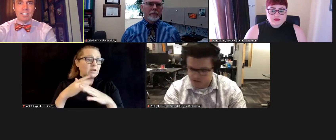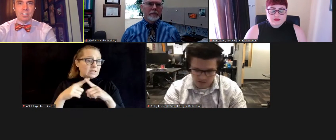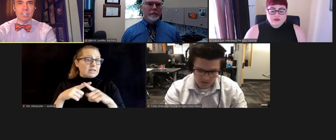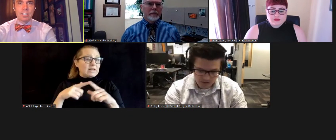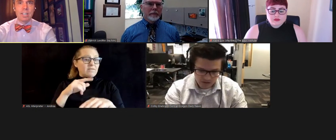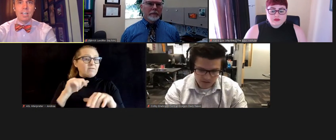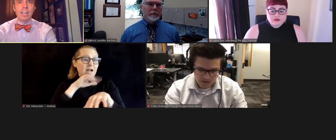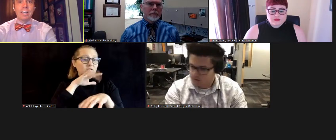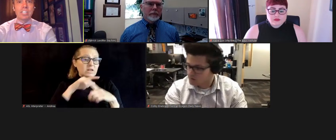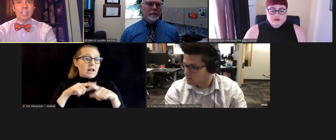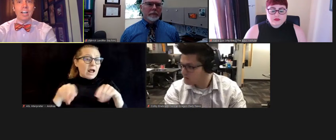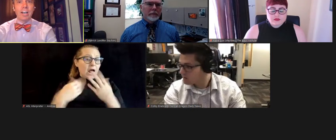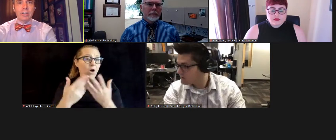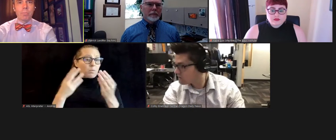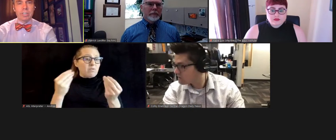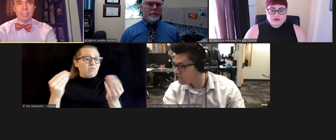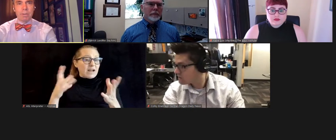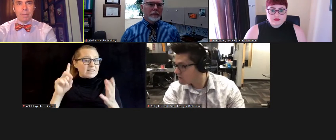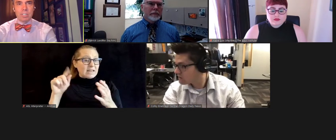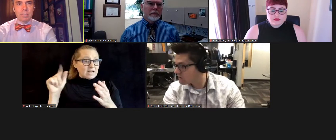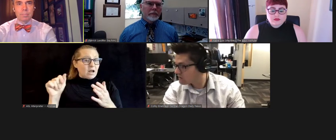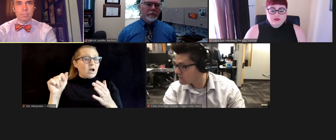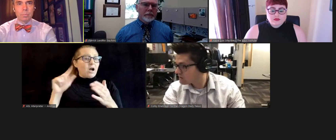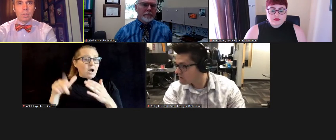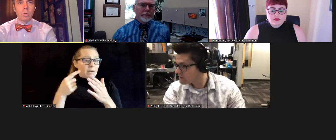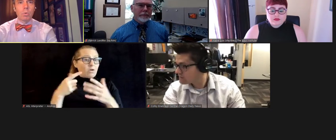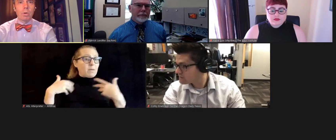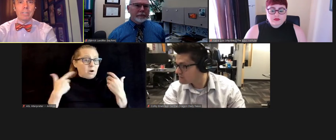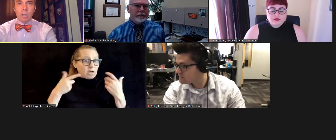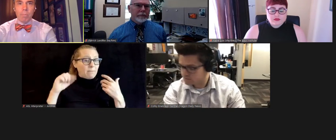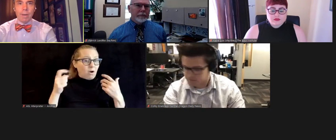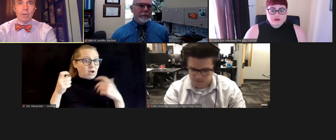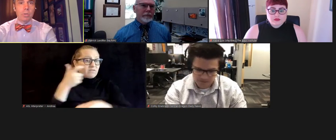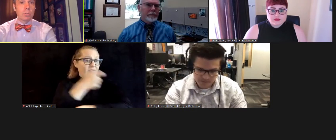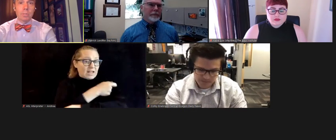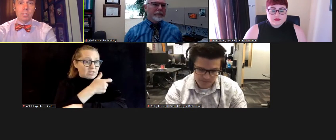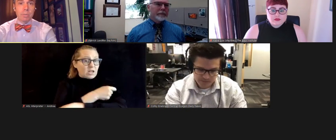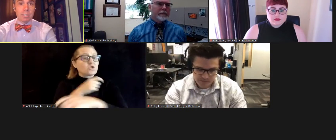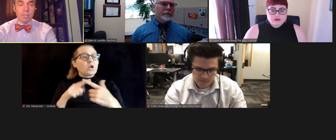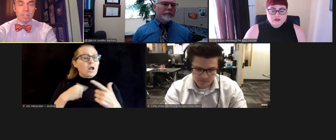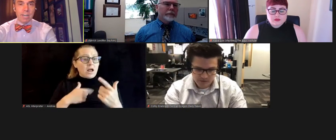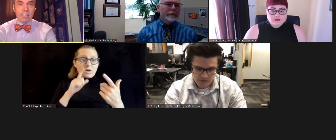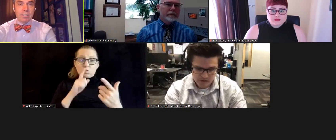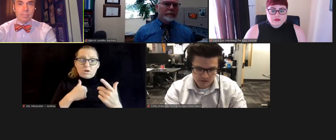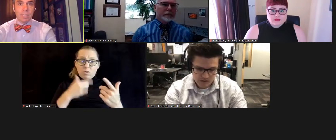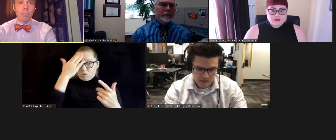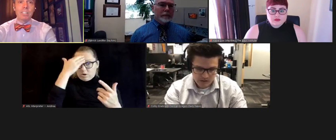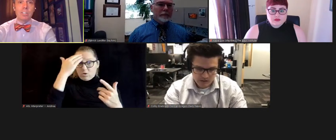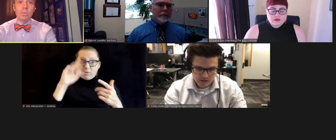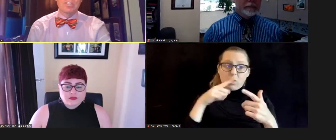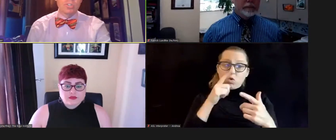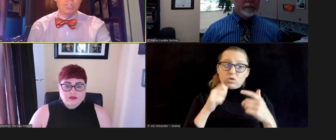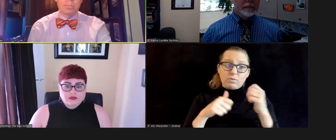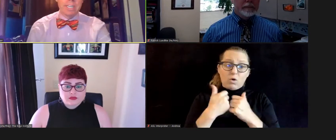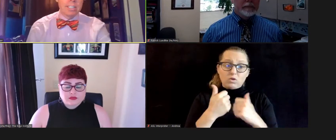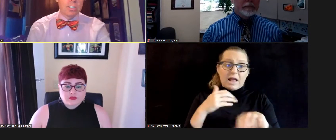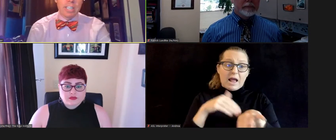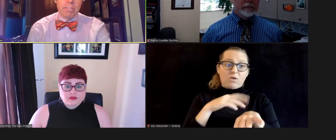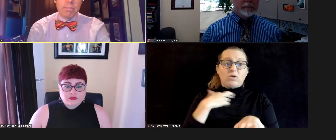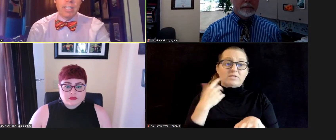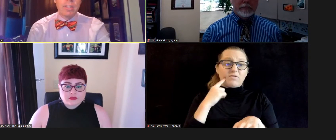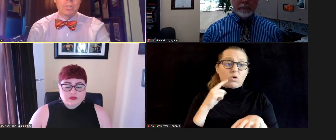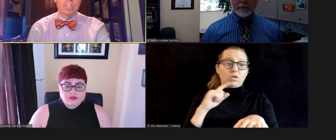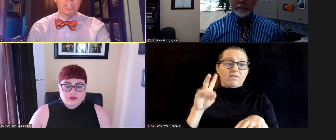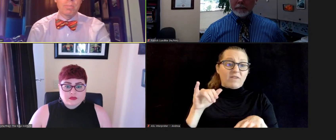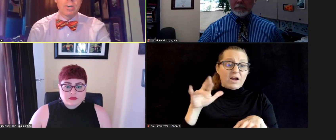and vaccinations, and sharing other important information, what we know about who's most at risk for the virus, and what you can do to protect